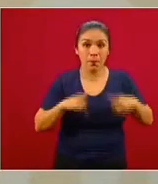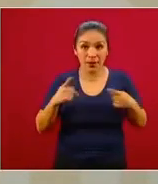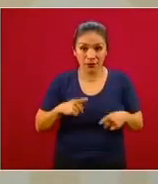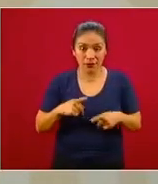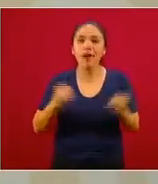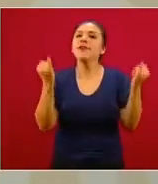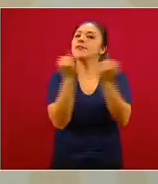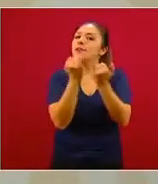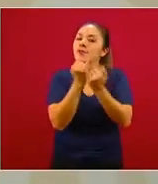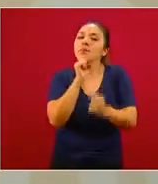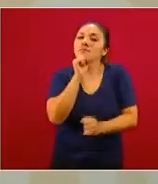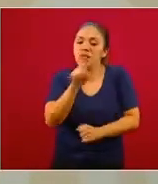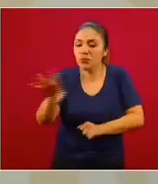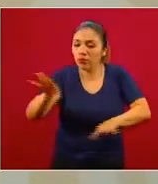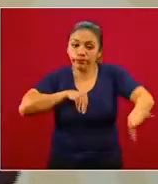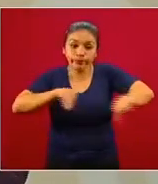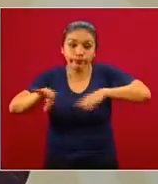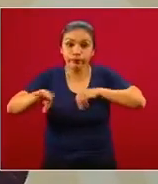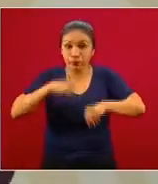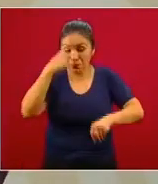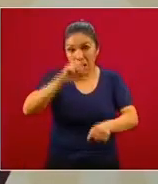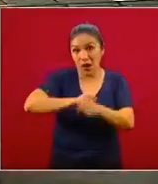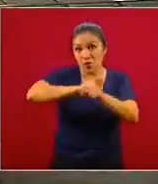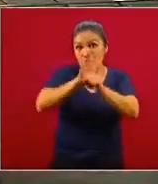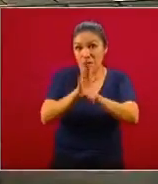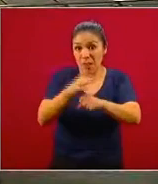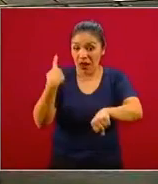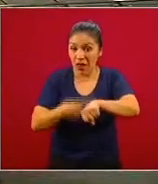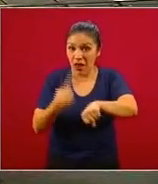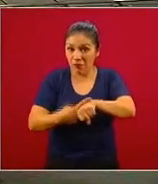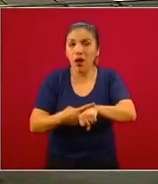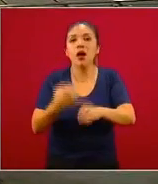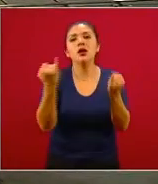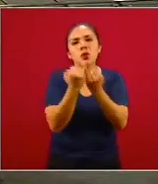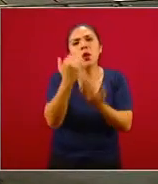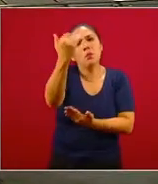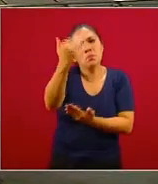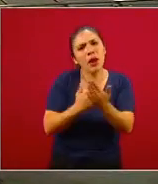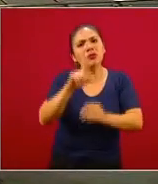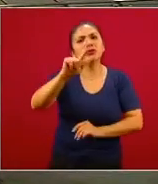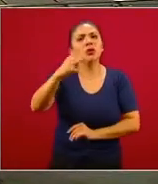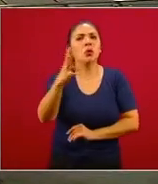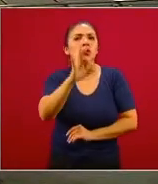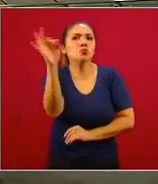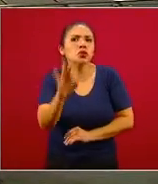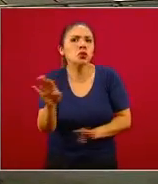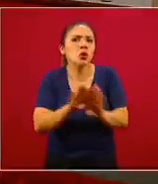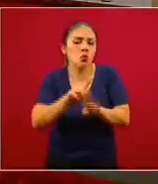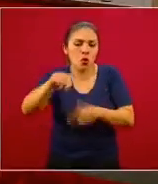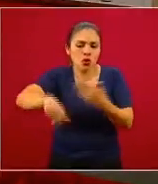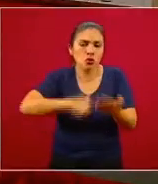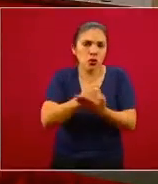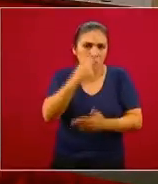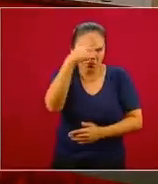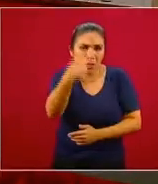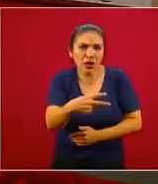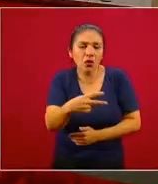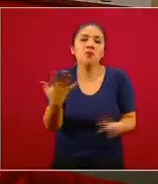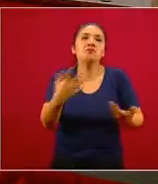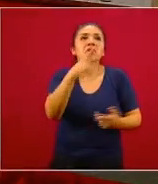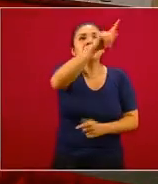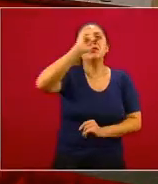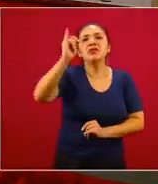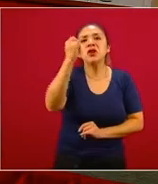the pandemic curve in some states has decreased 74%, like in Mexico City. Maybe in Tijuana, it's a totally